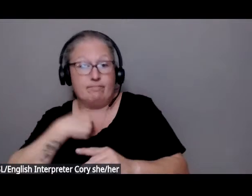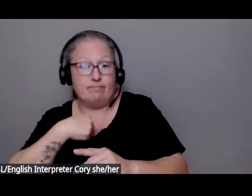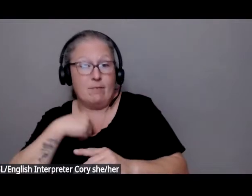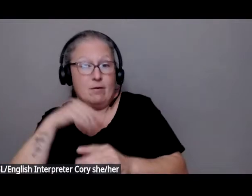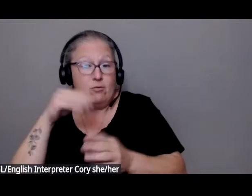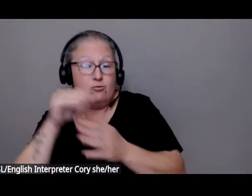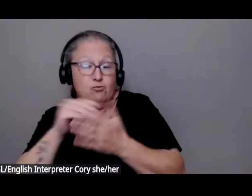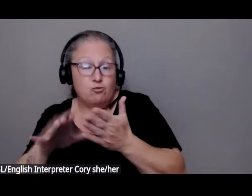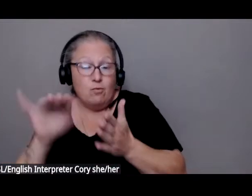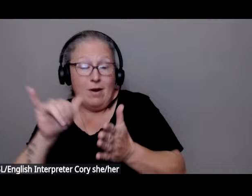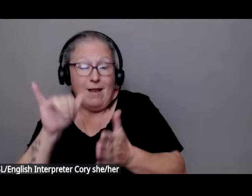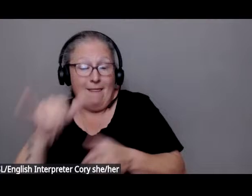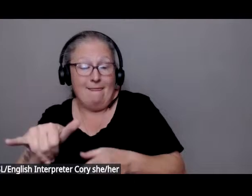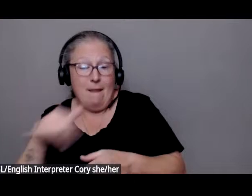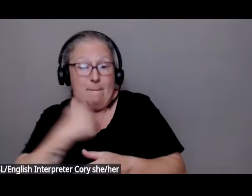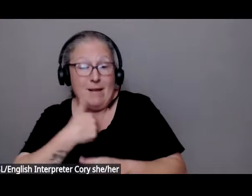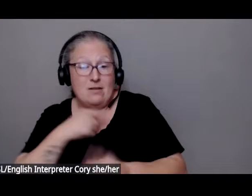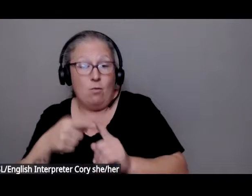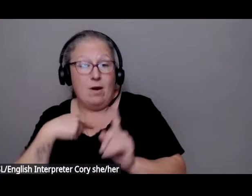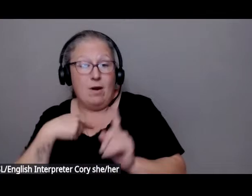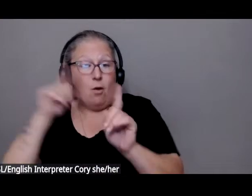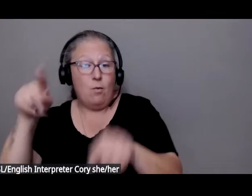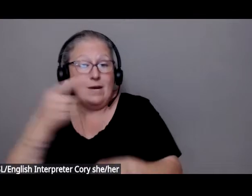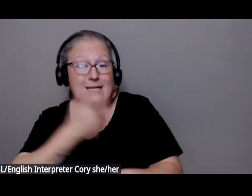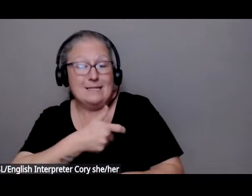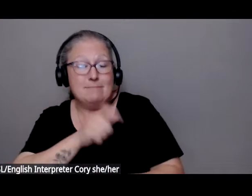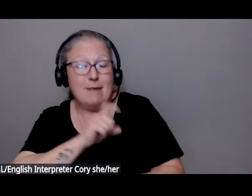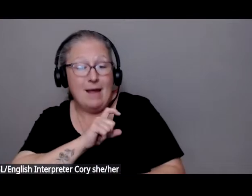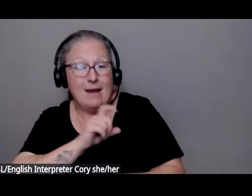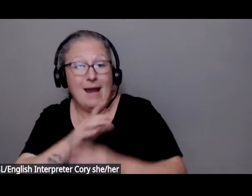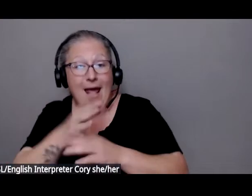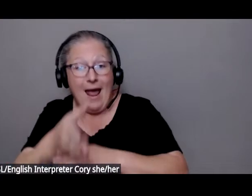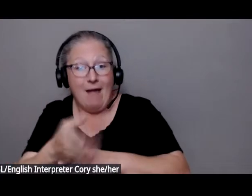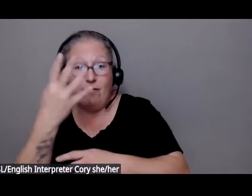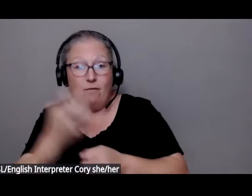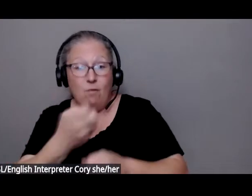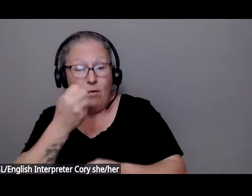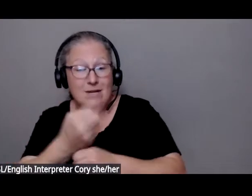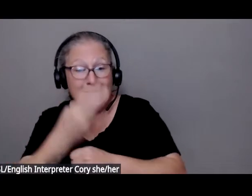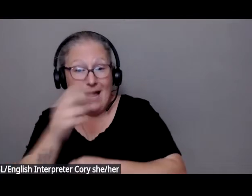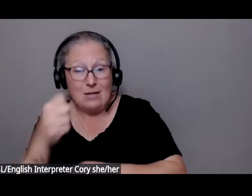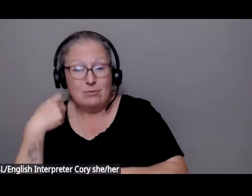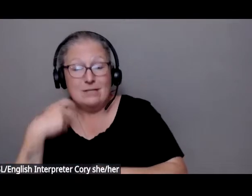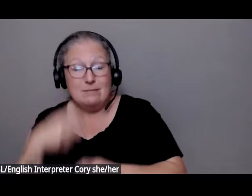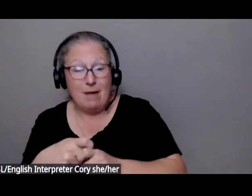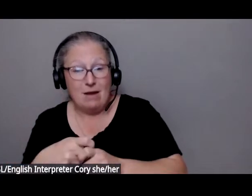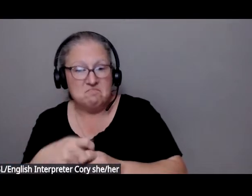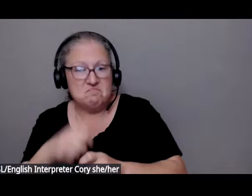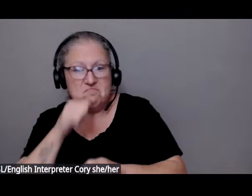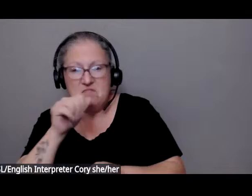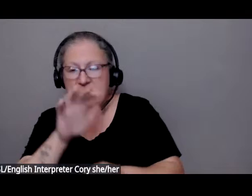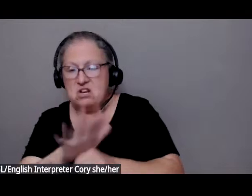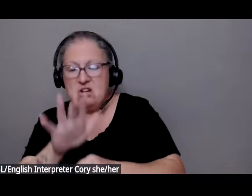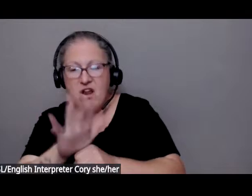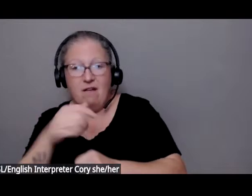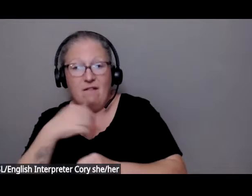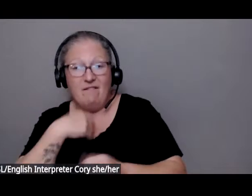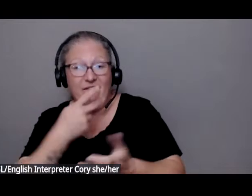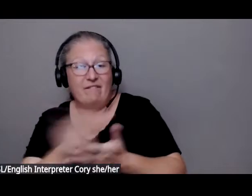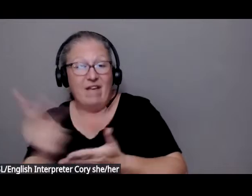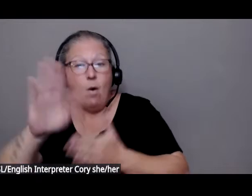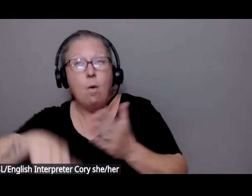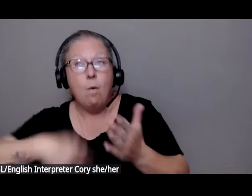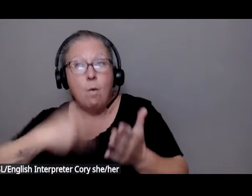that myself when I went to Spain after having 4 years of high school Spanish. It was not enough, and I flunked nearly all